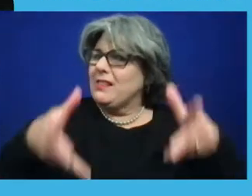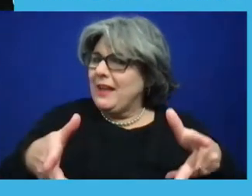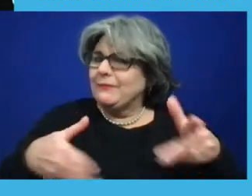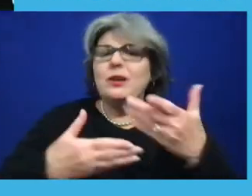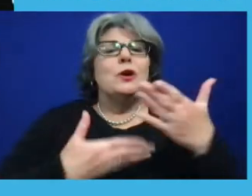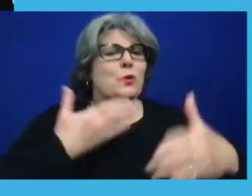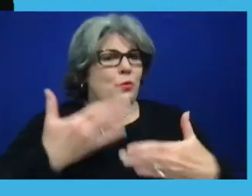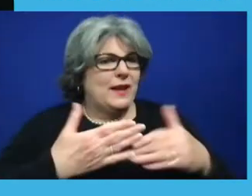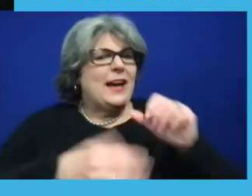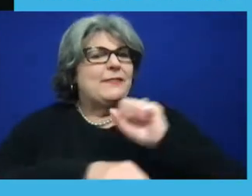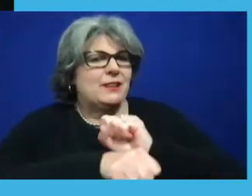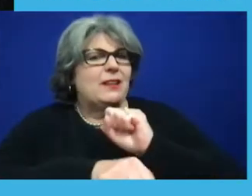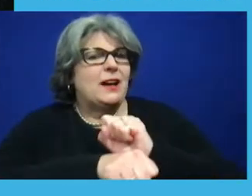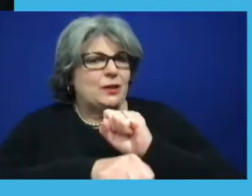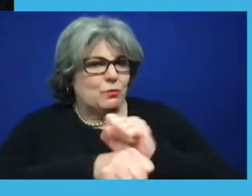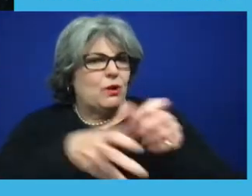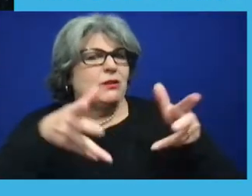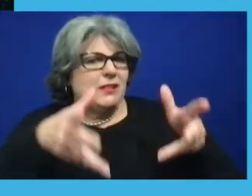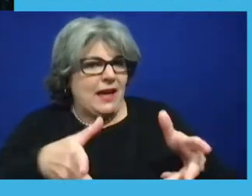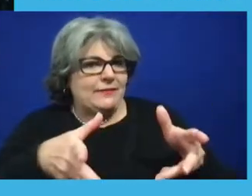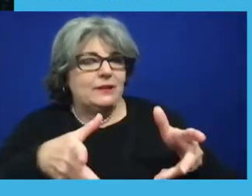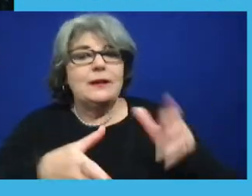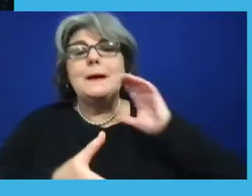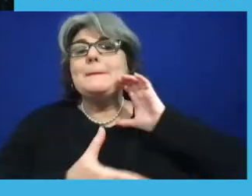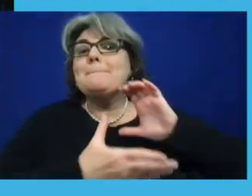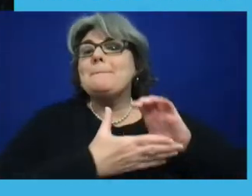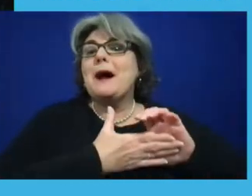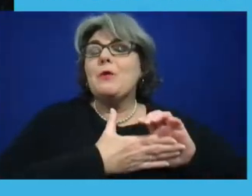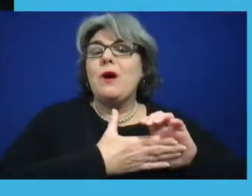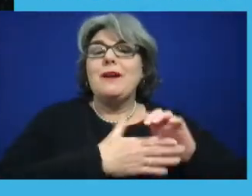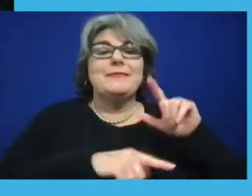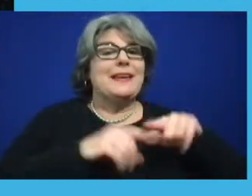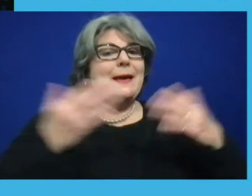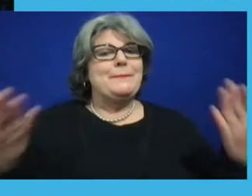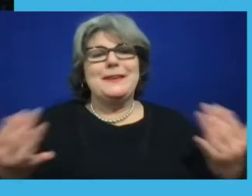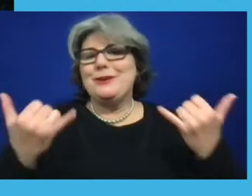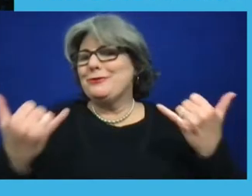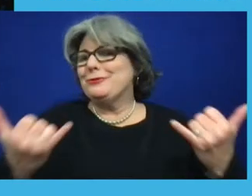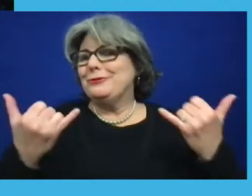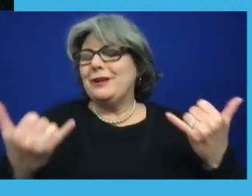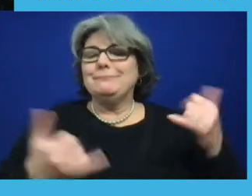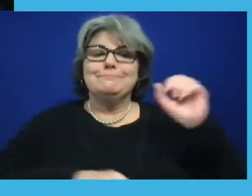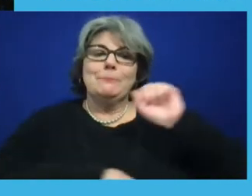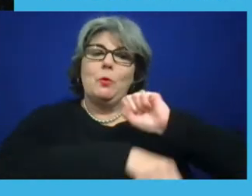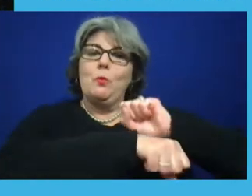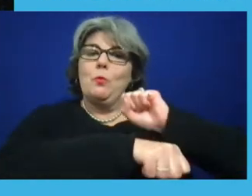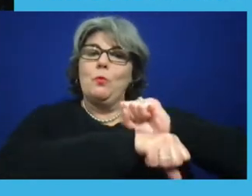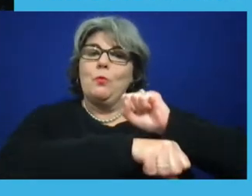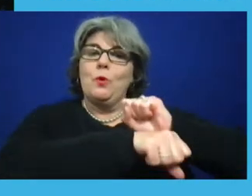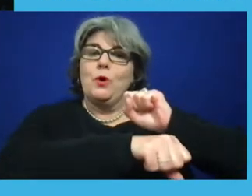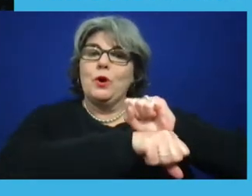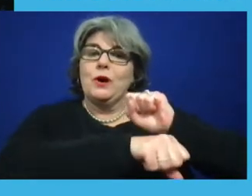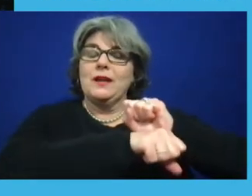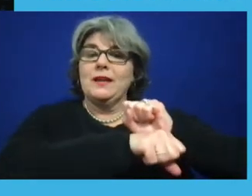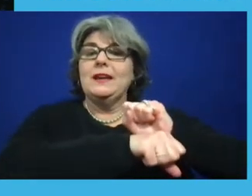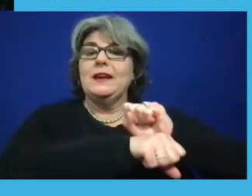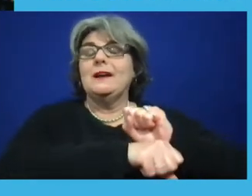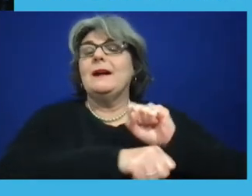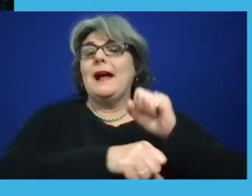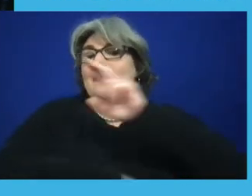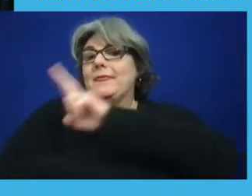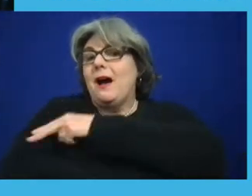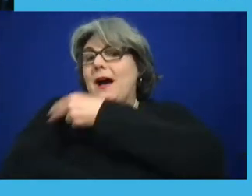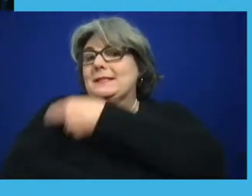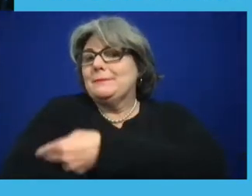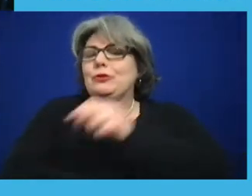But Georgia, we still have a lot of work to do. We still have a lot of work to do. My wife, Alicia, can't be with us this